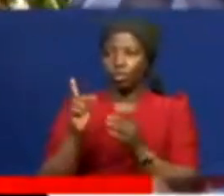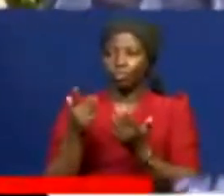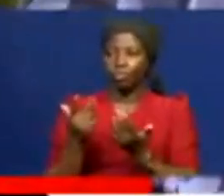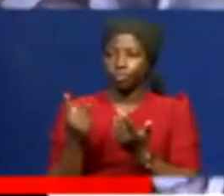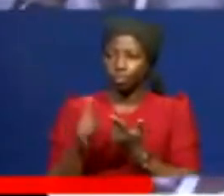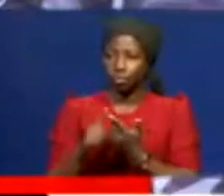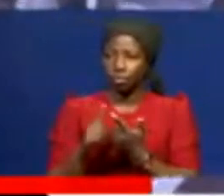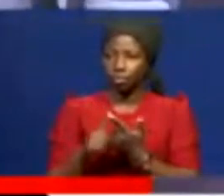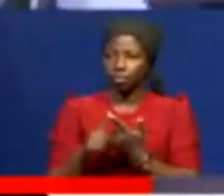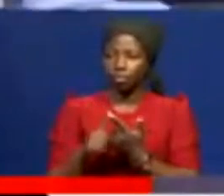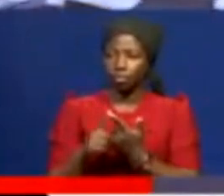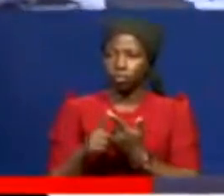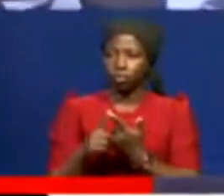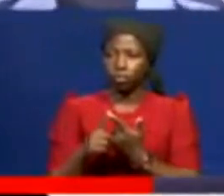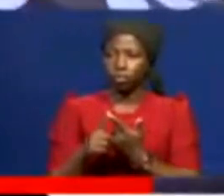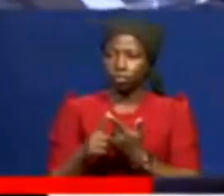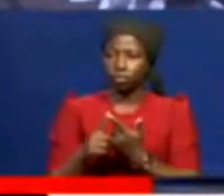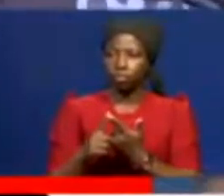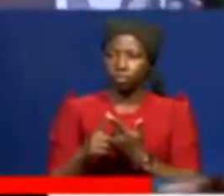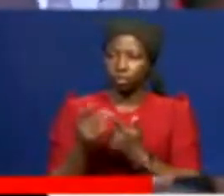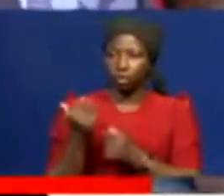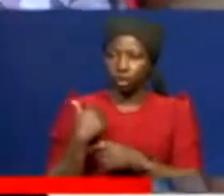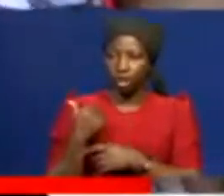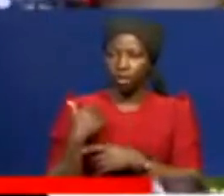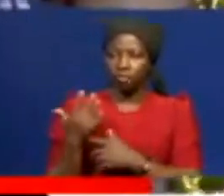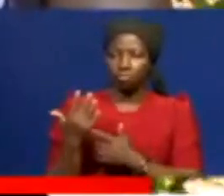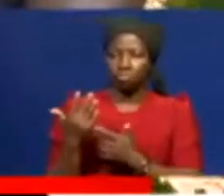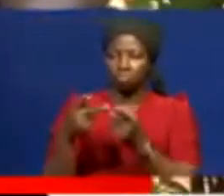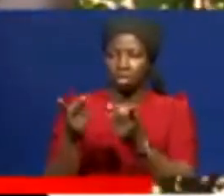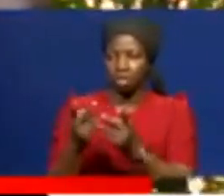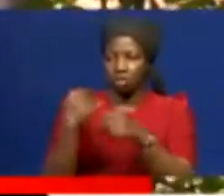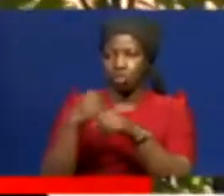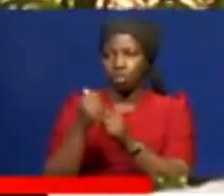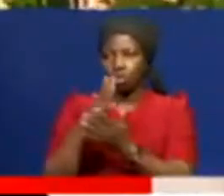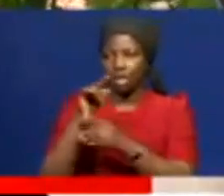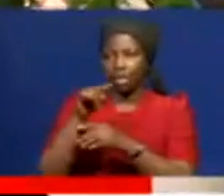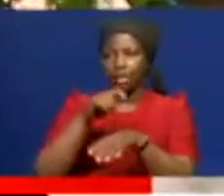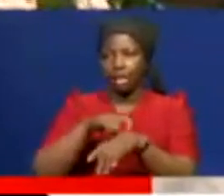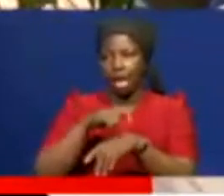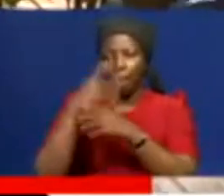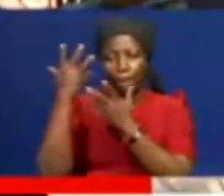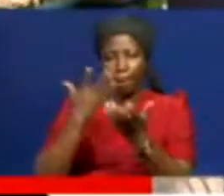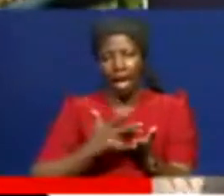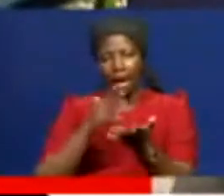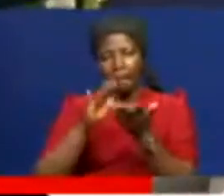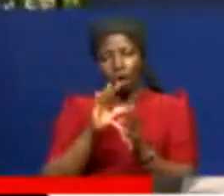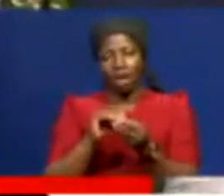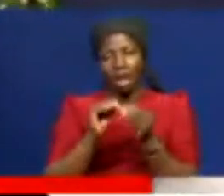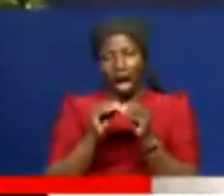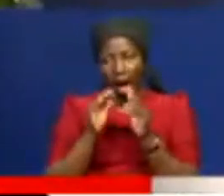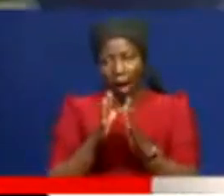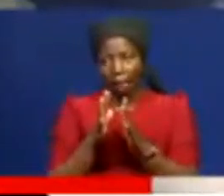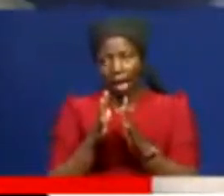used to attracting masses. Do we have plans in place to ensure maybe it attracts the number that it deserves, and maybe